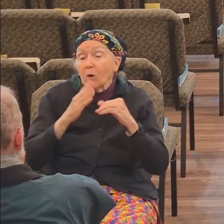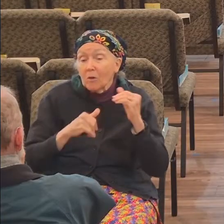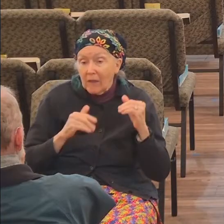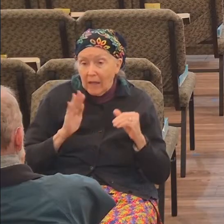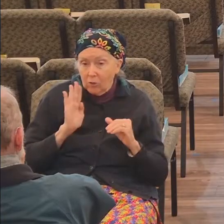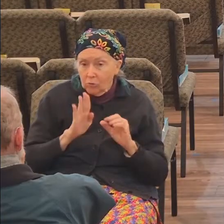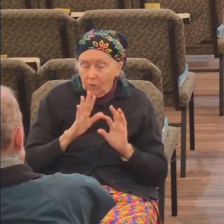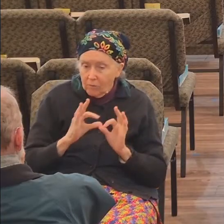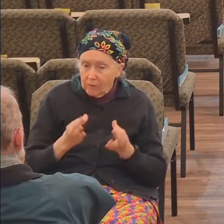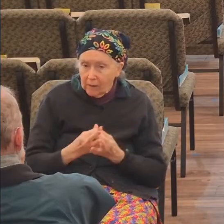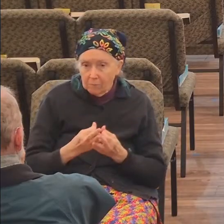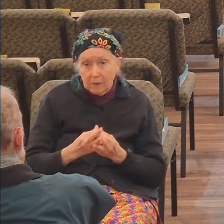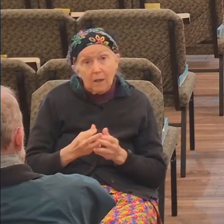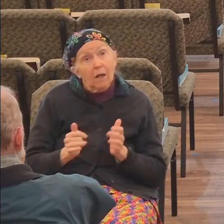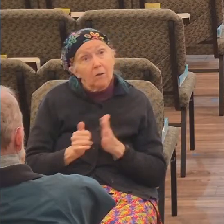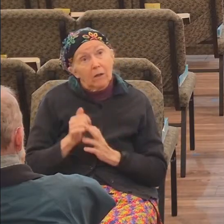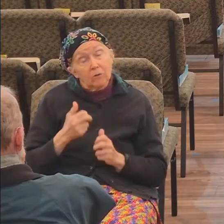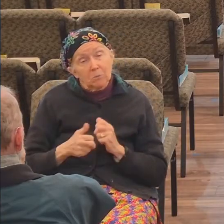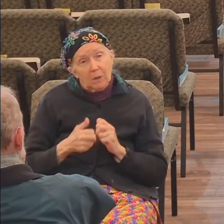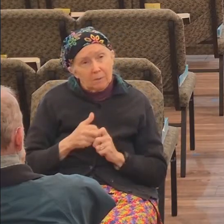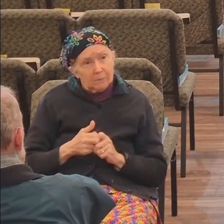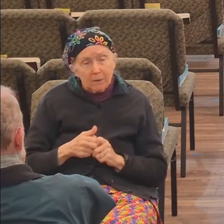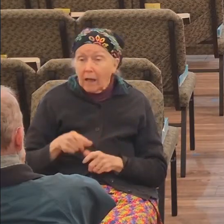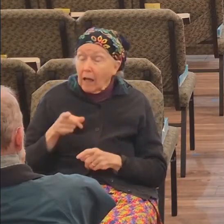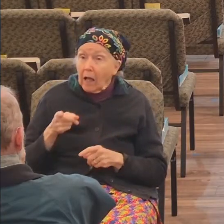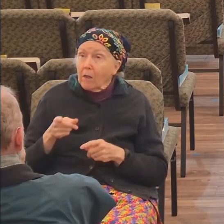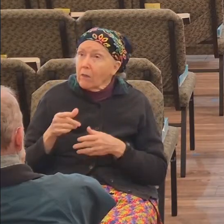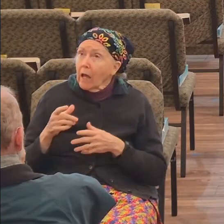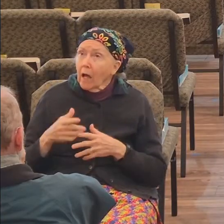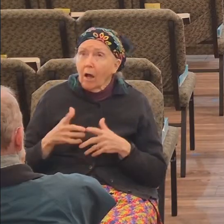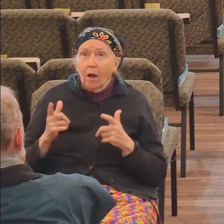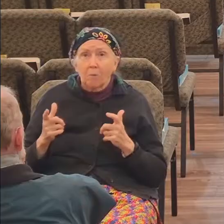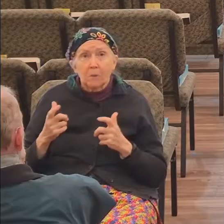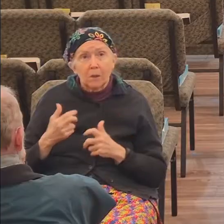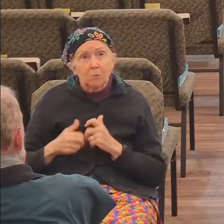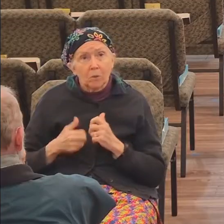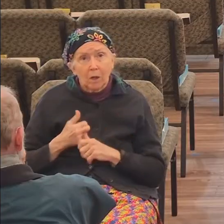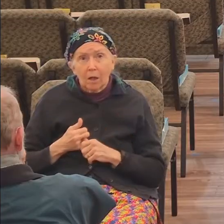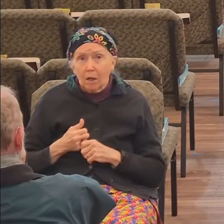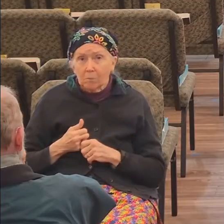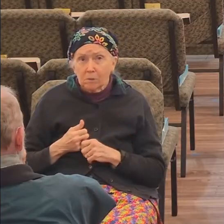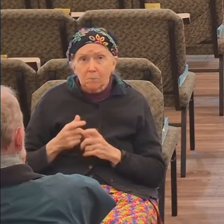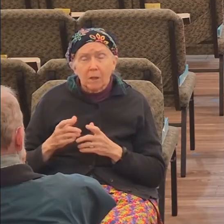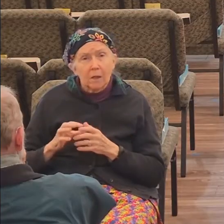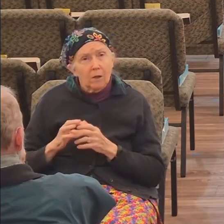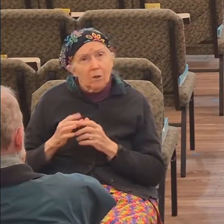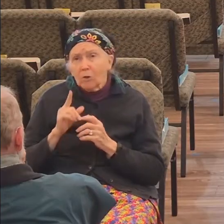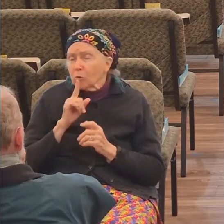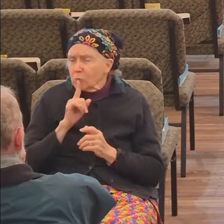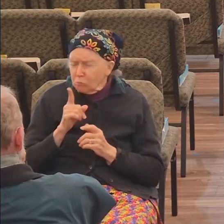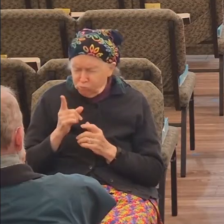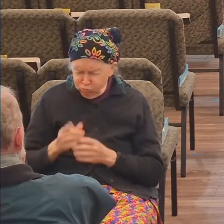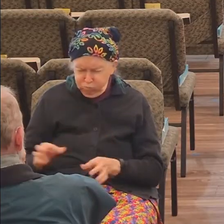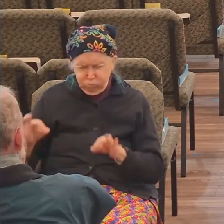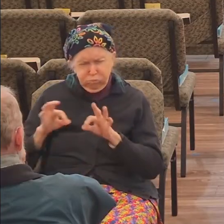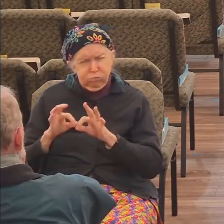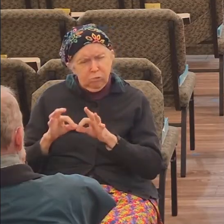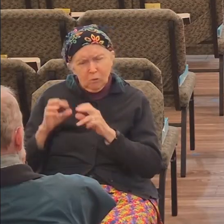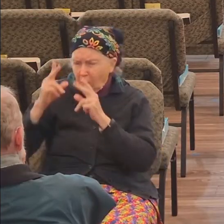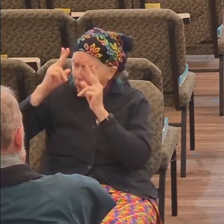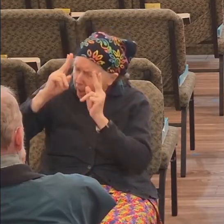their identity was so tied up in honoring, all right, their family, their household, their